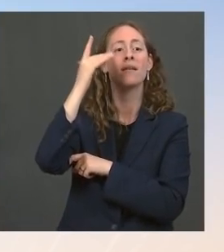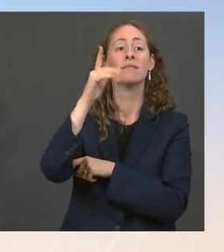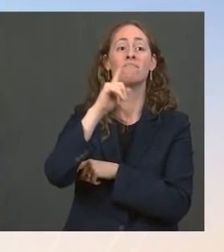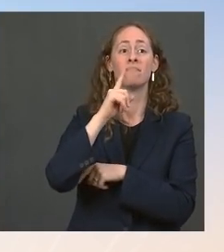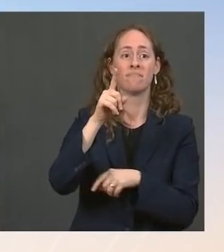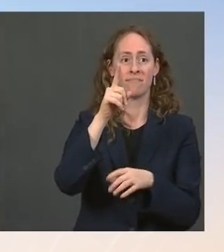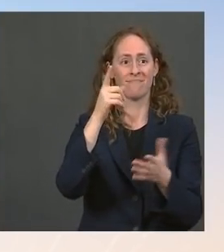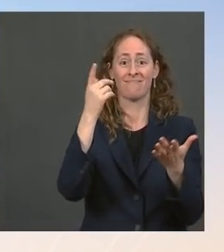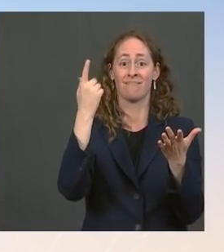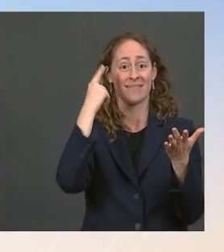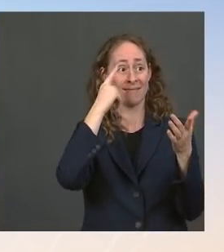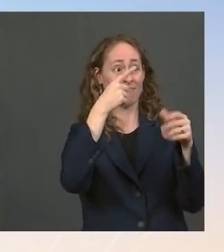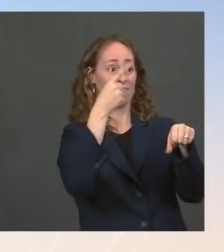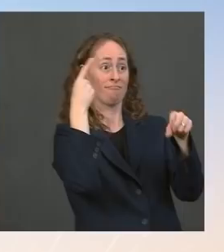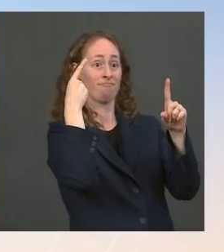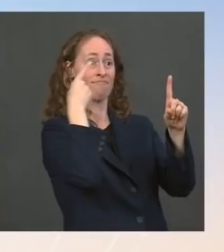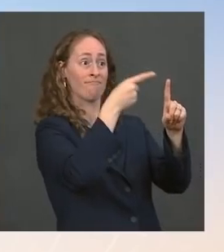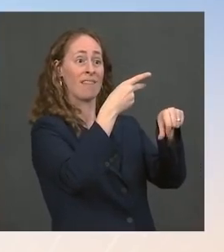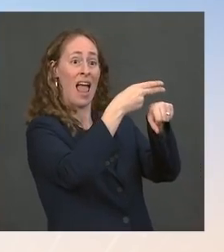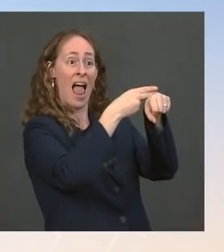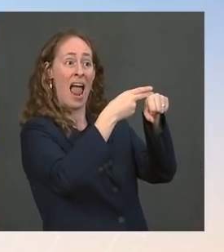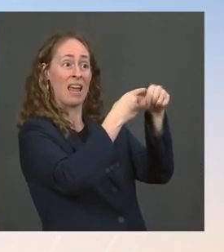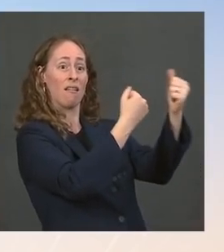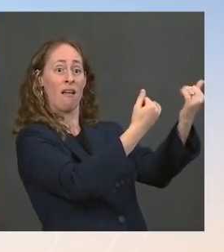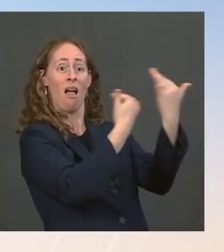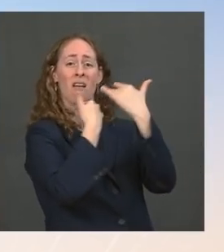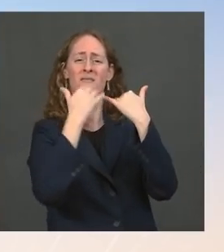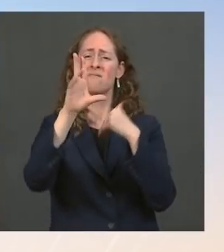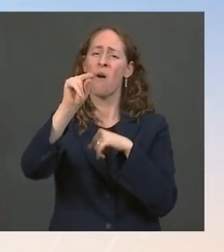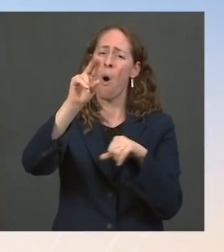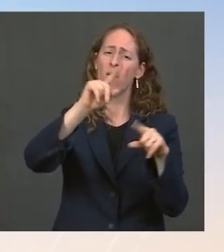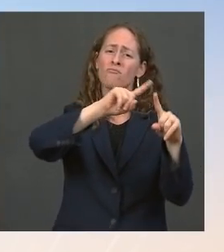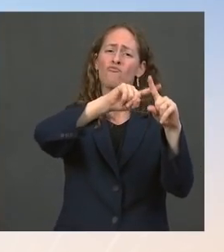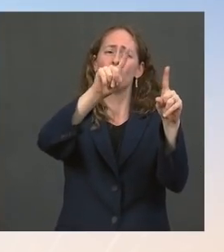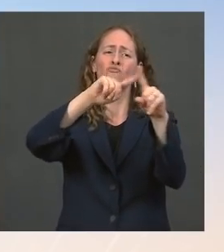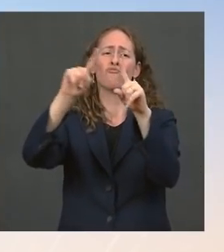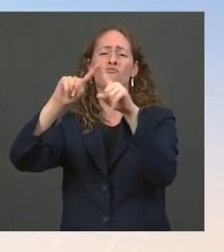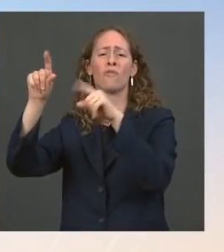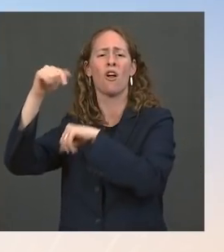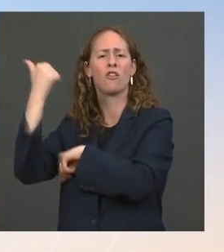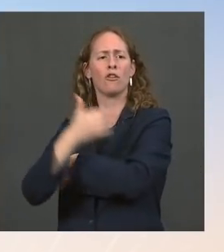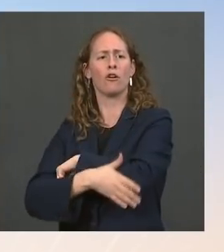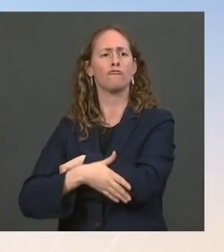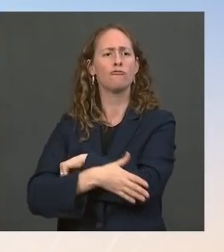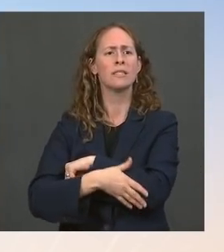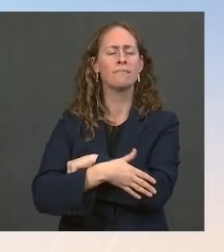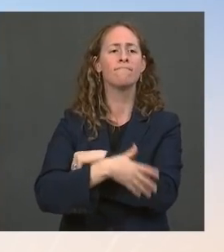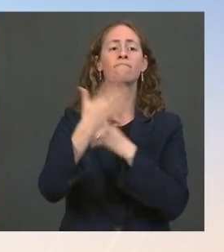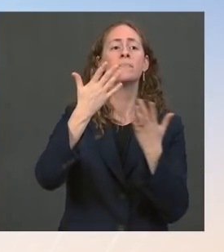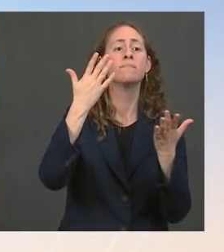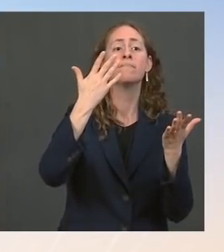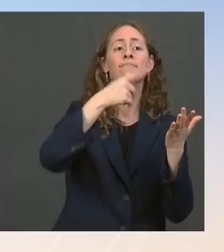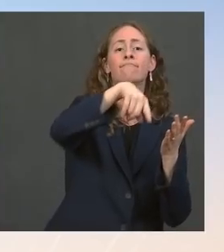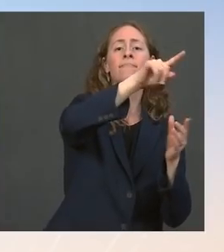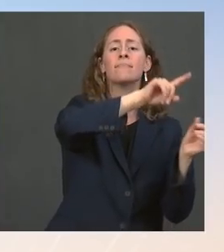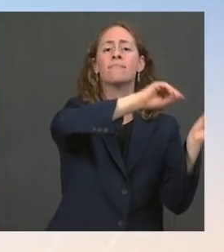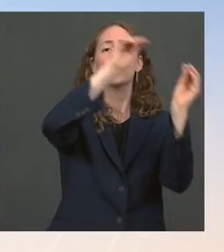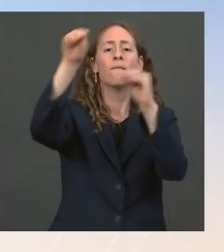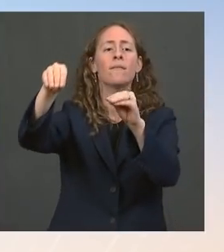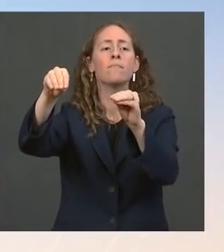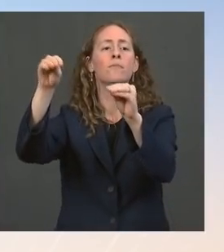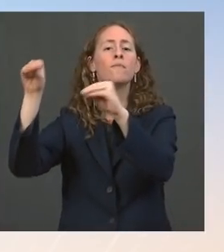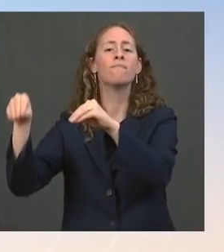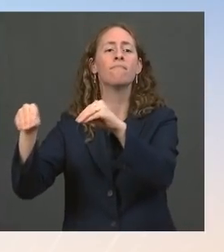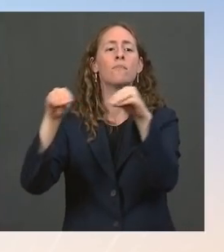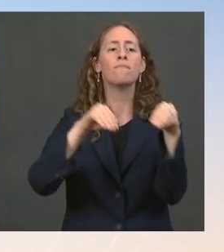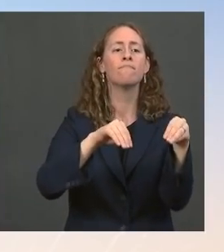from Haiti. People are coming from different countries, some where they have lived for periods of time. Family units are different. And so each is made on a